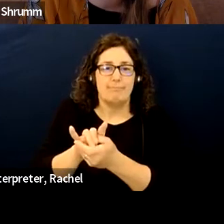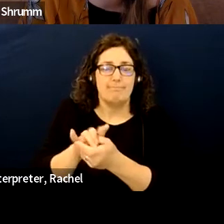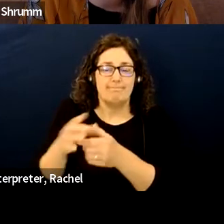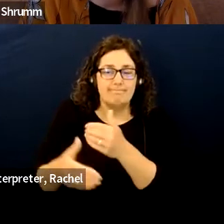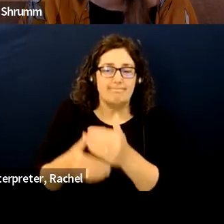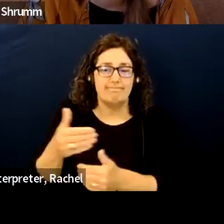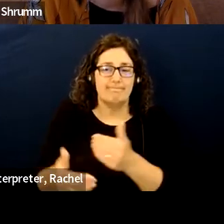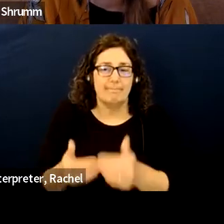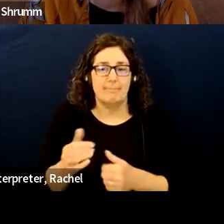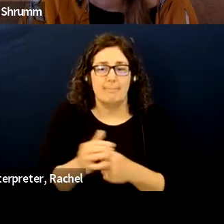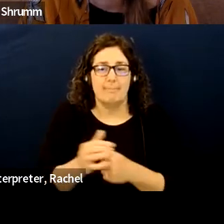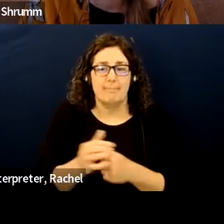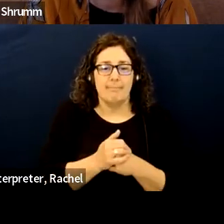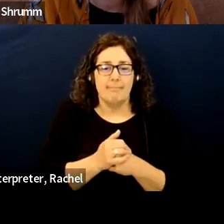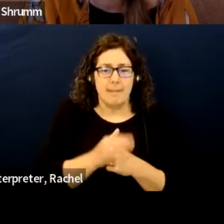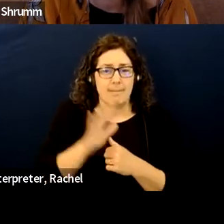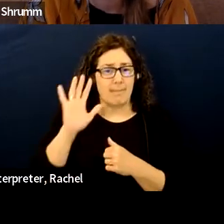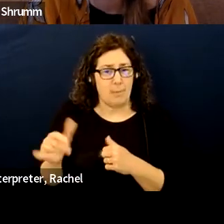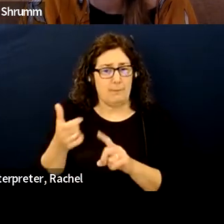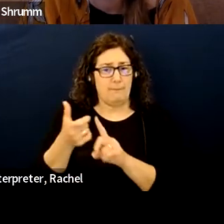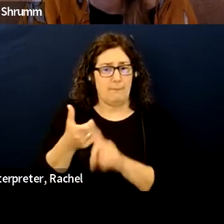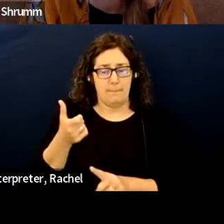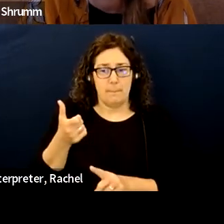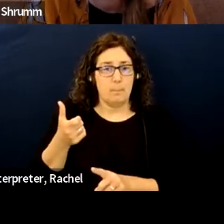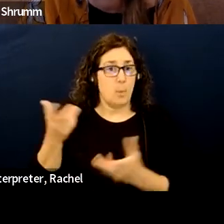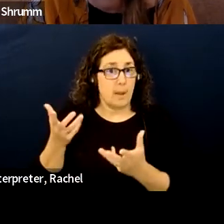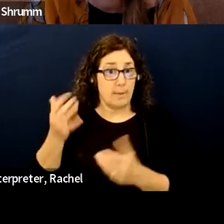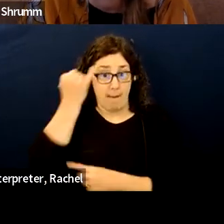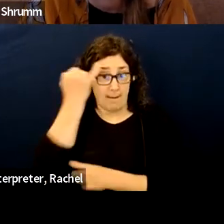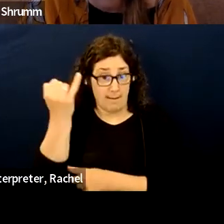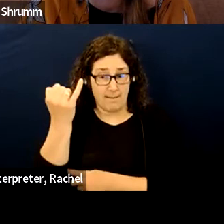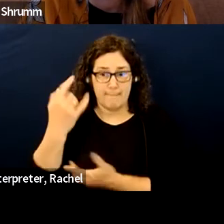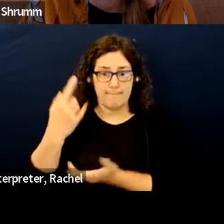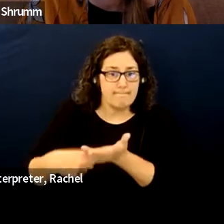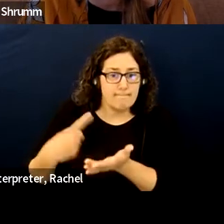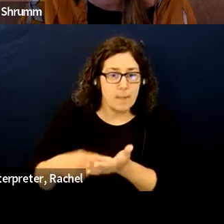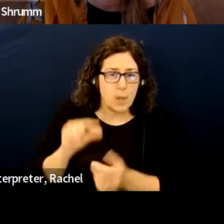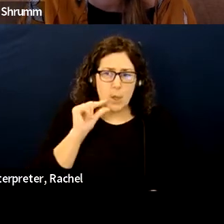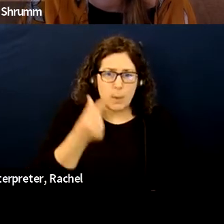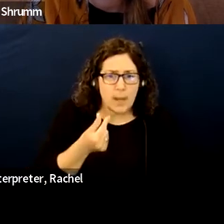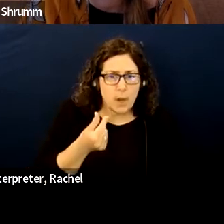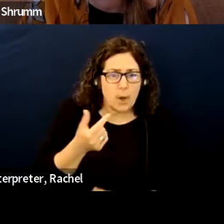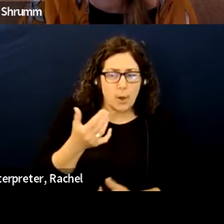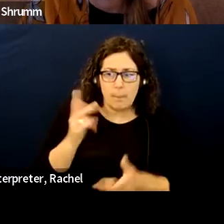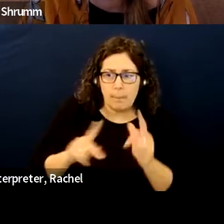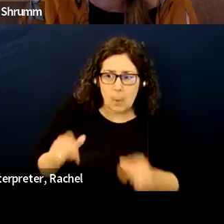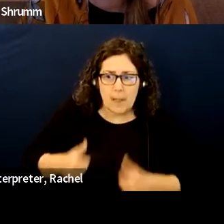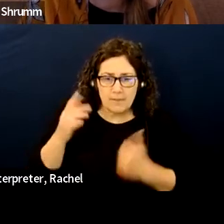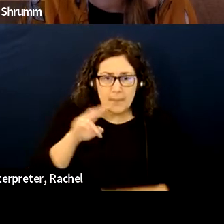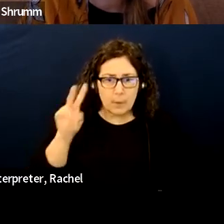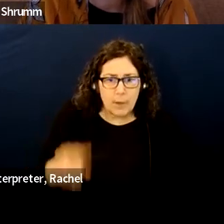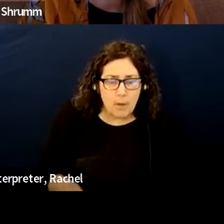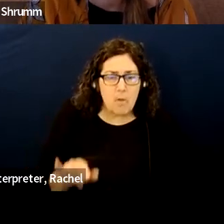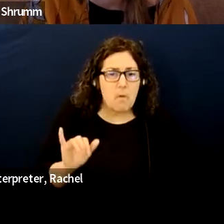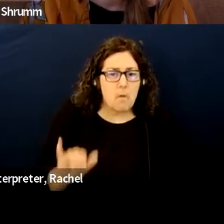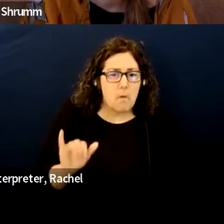And this kind of came out of, you know, talking to queer folks within Victoria